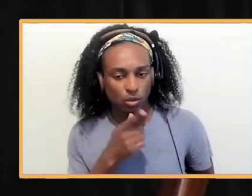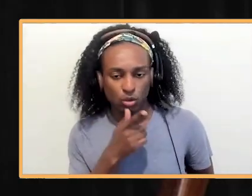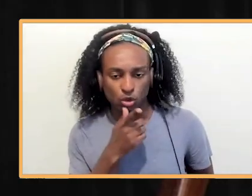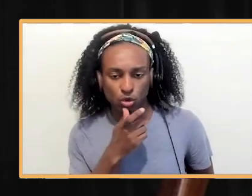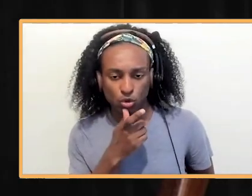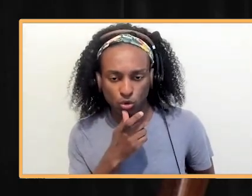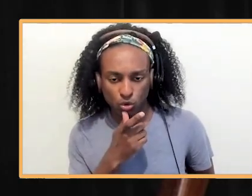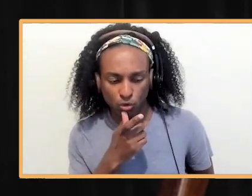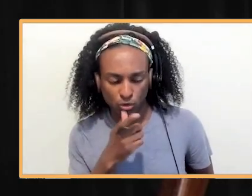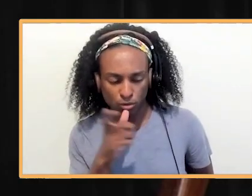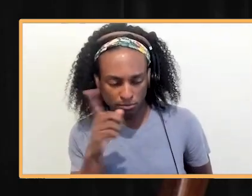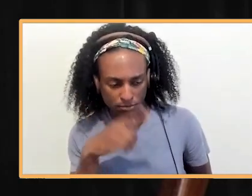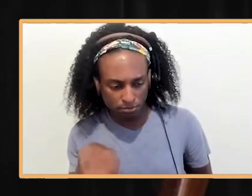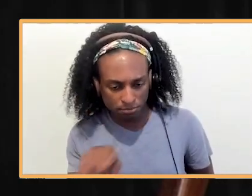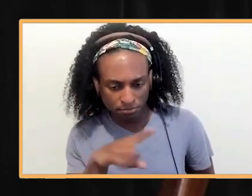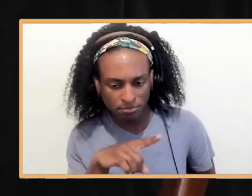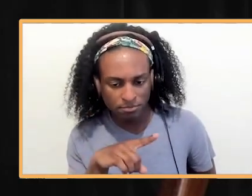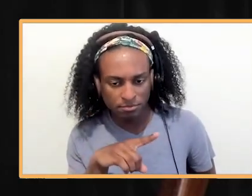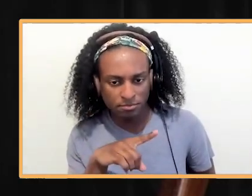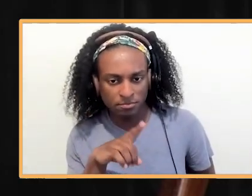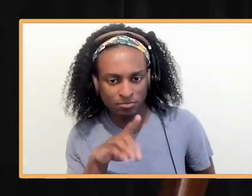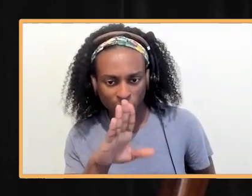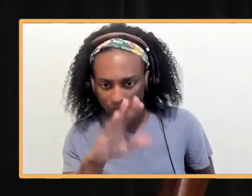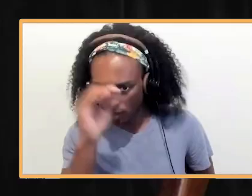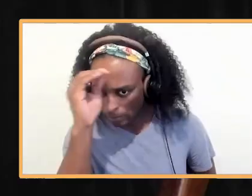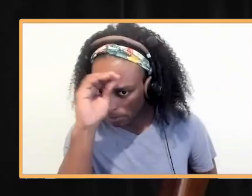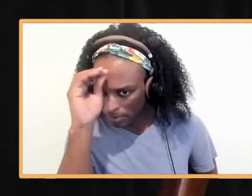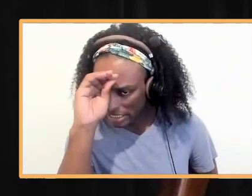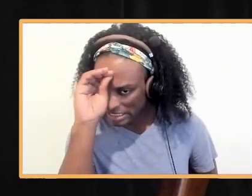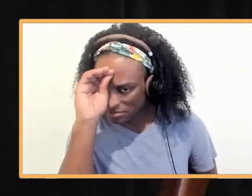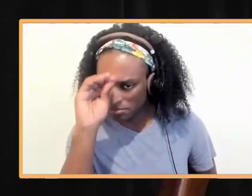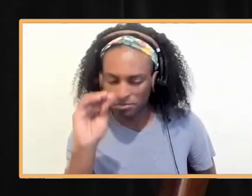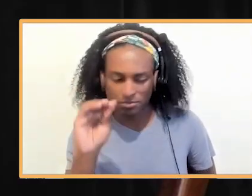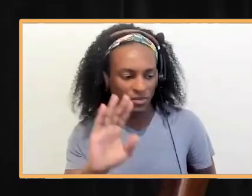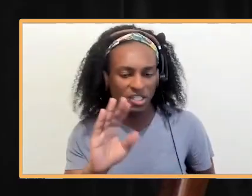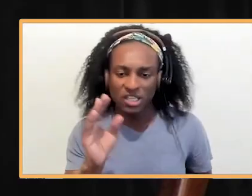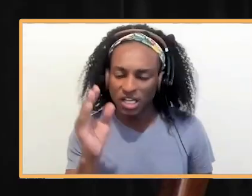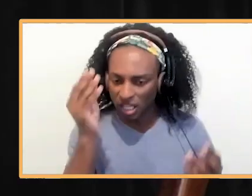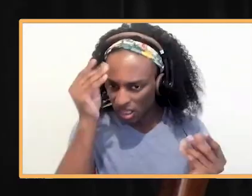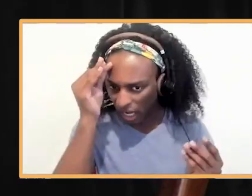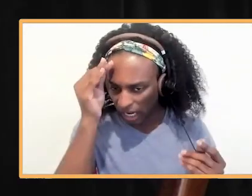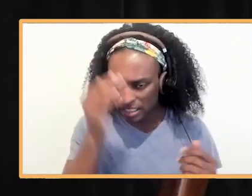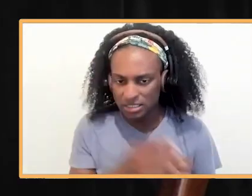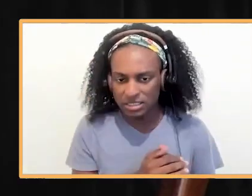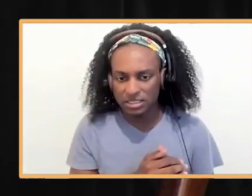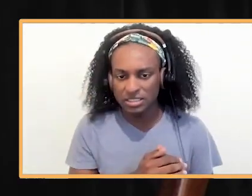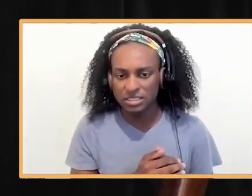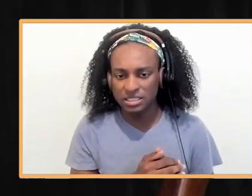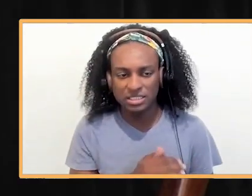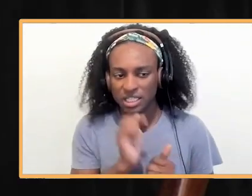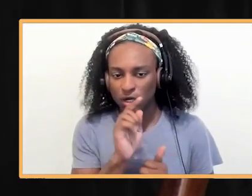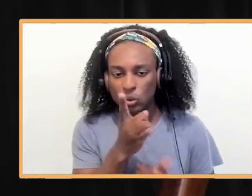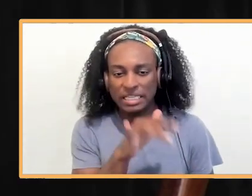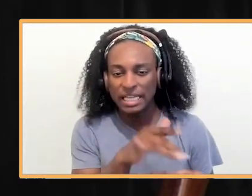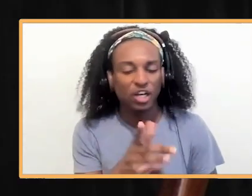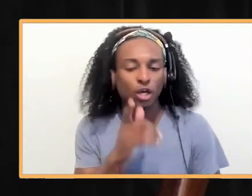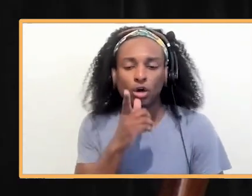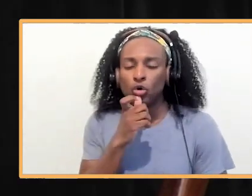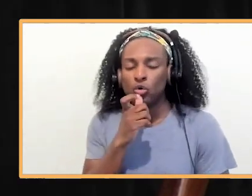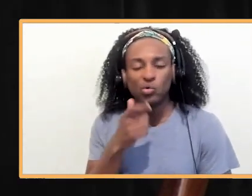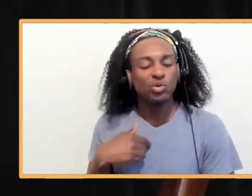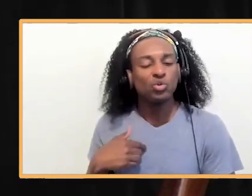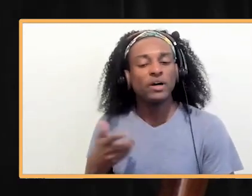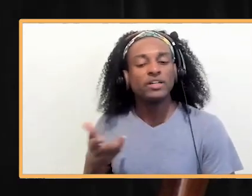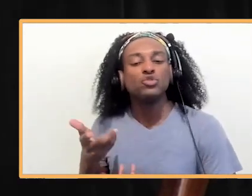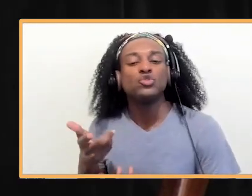voices and thoughts and it's more than that, who would I trust? Who do I trust? What